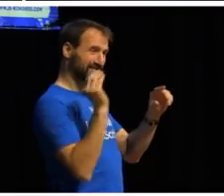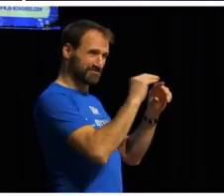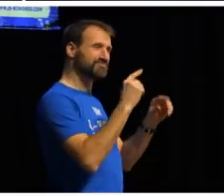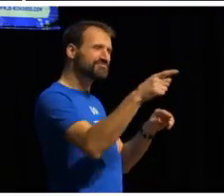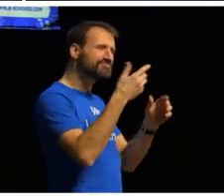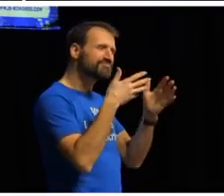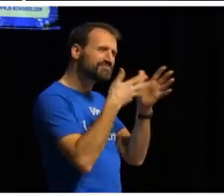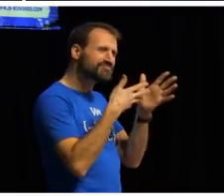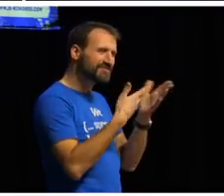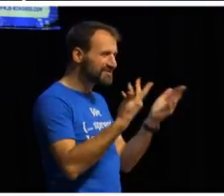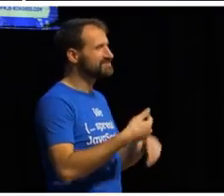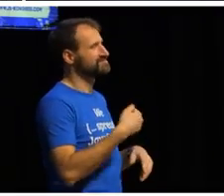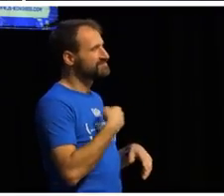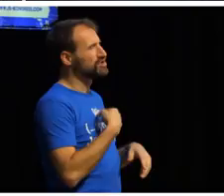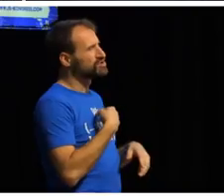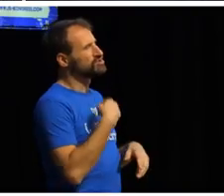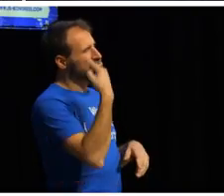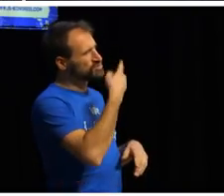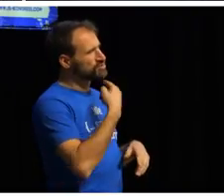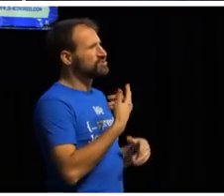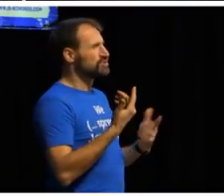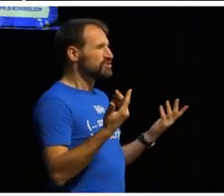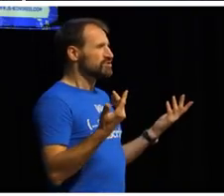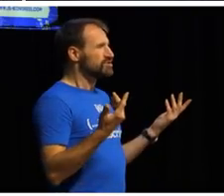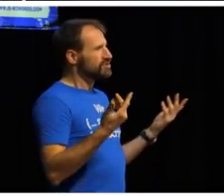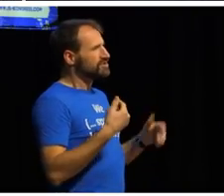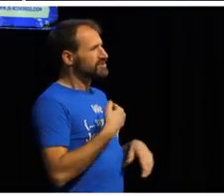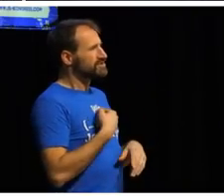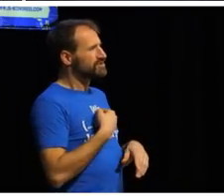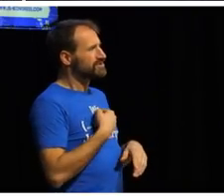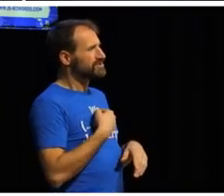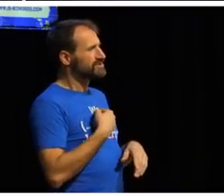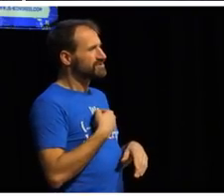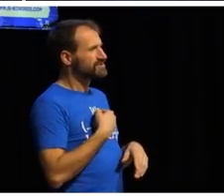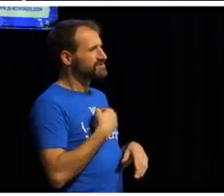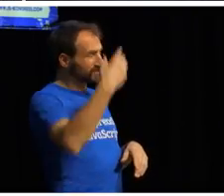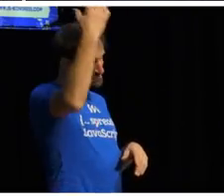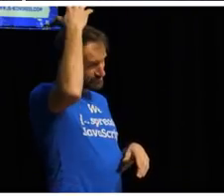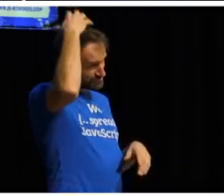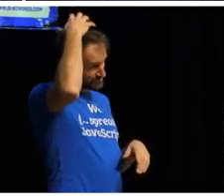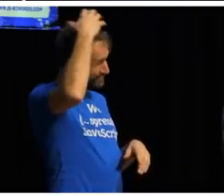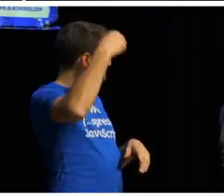wearing a wig, which is a perücke in German. So it found out about my dirty secret.